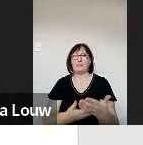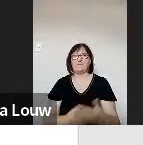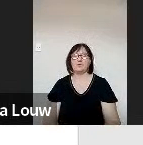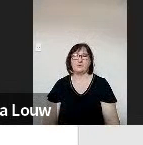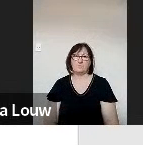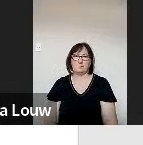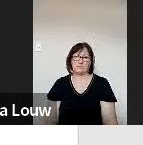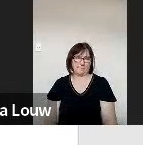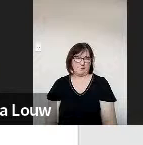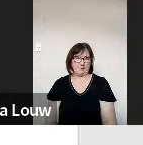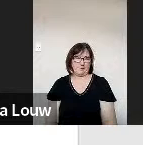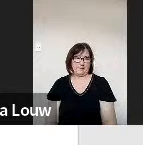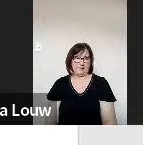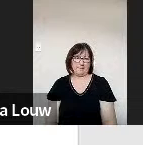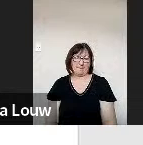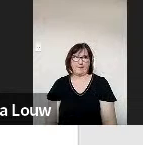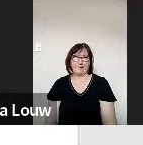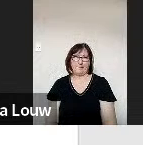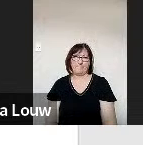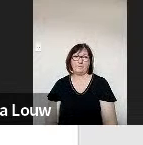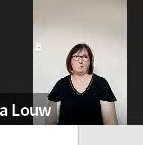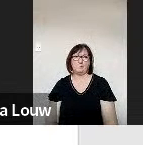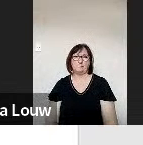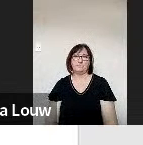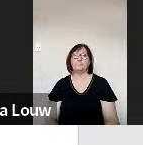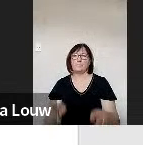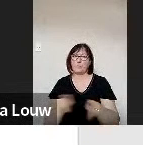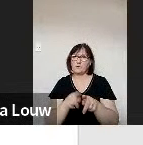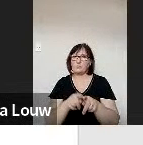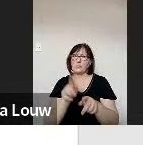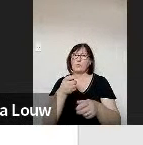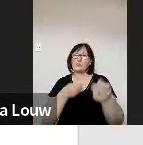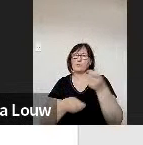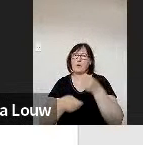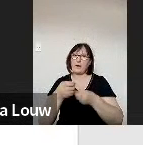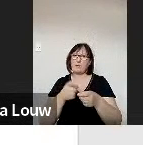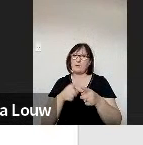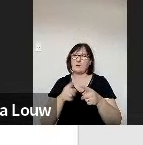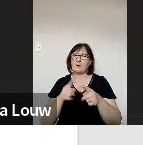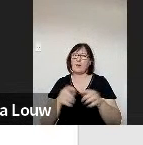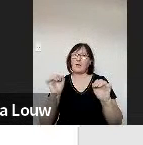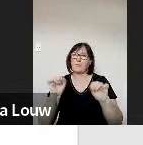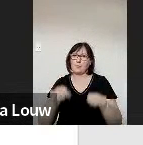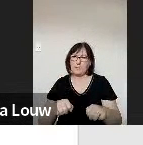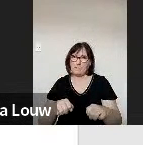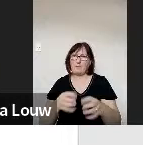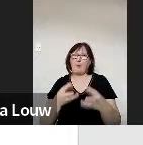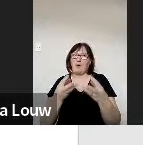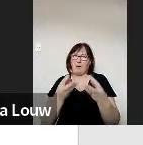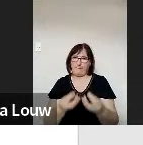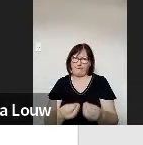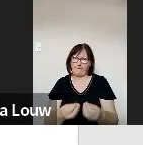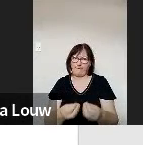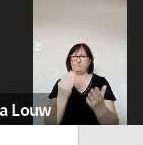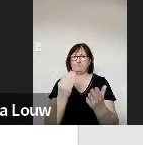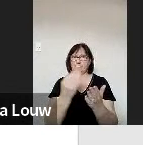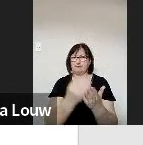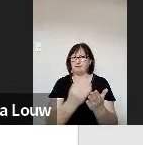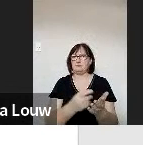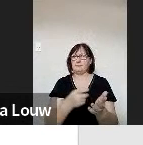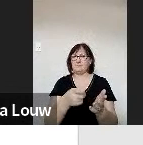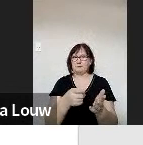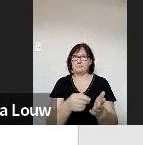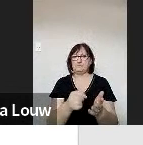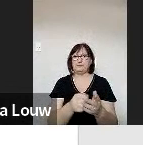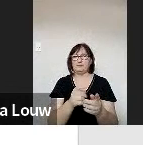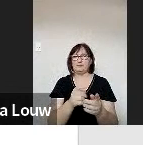Yes, here on this page, there are trade agreements, and the tariff headings in Schedule 1, Part 1, up to